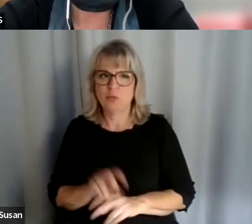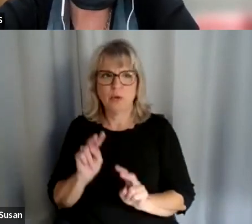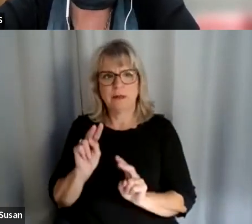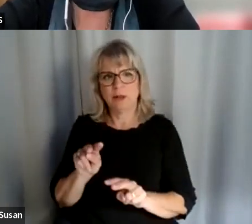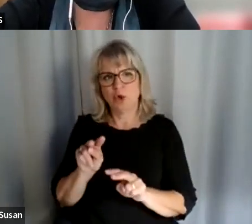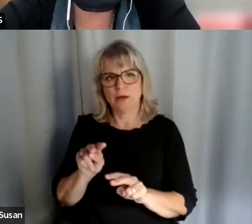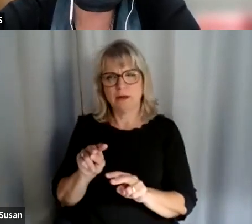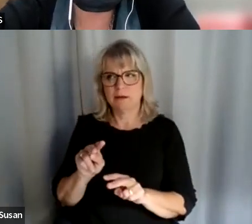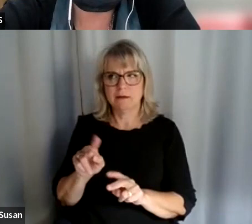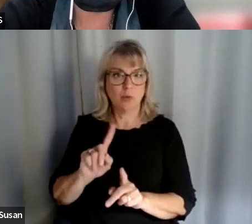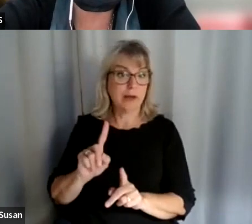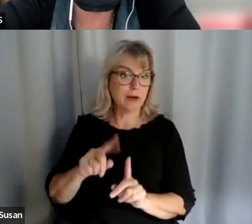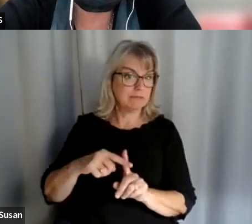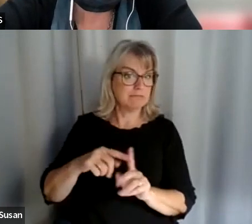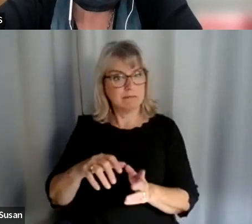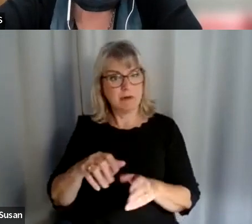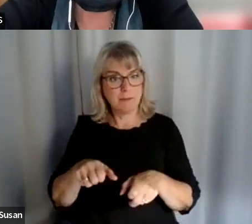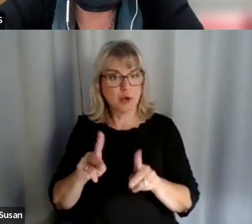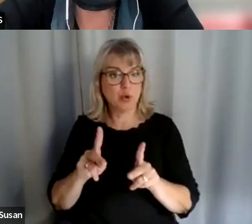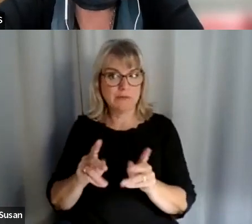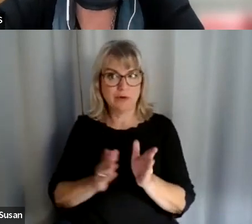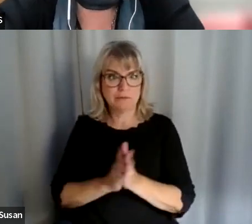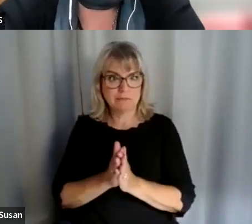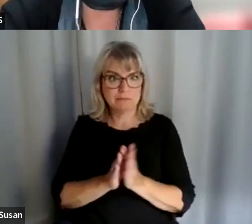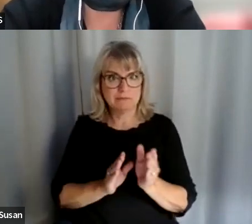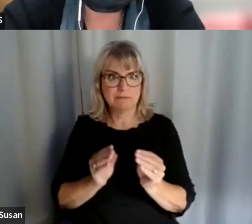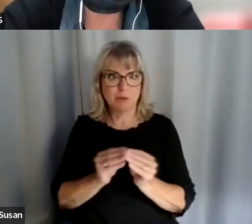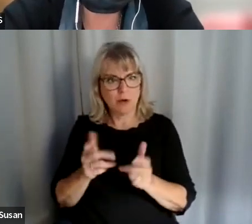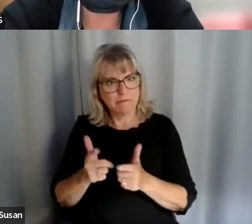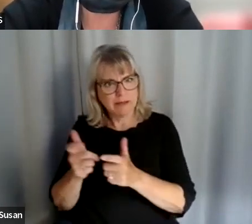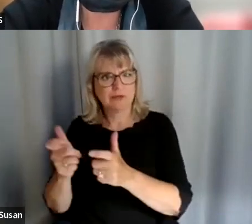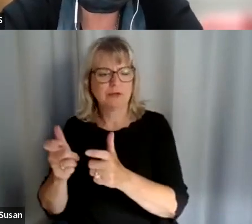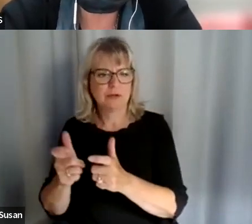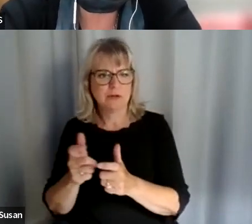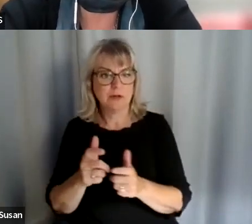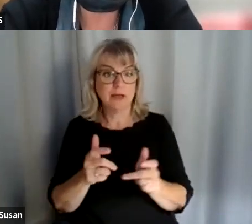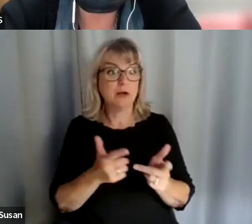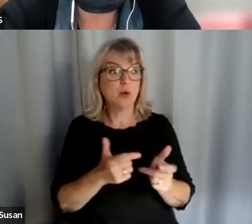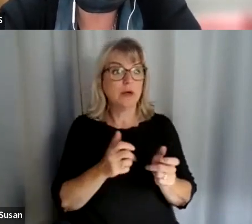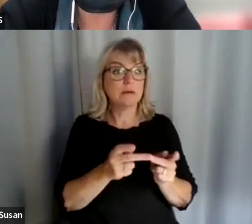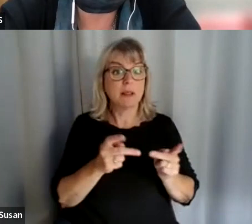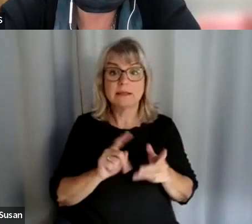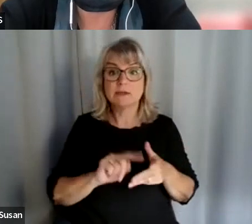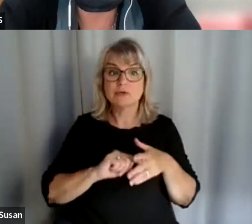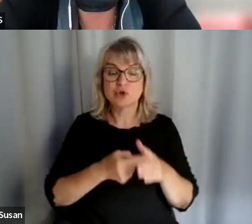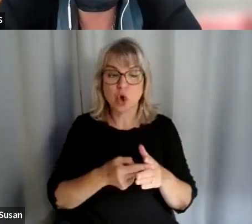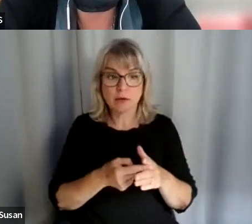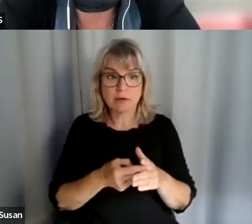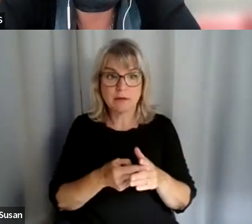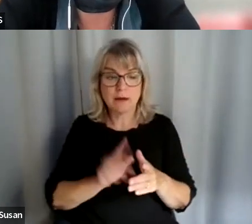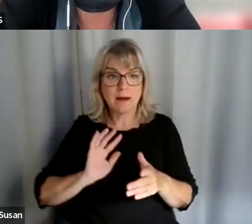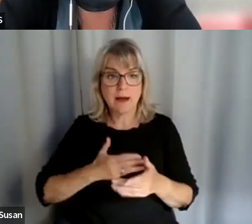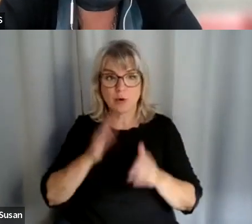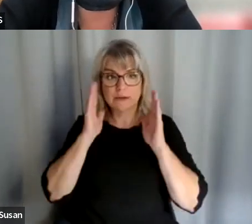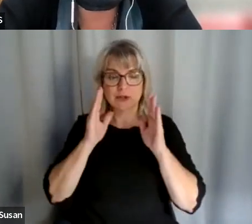the opportunities for acceleration. One very, very quick place to start, I would say, is turning our attention to